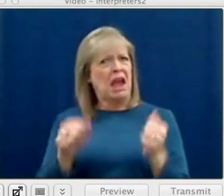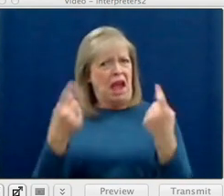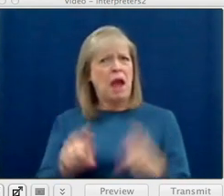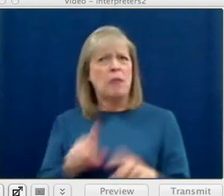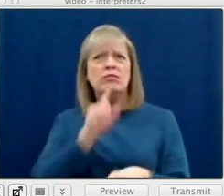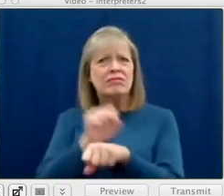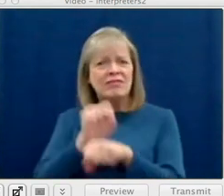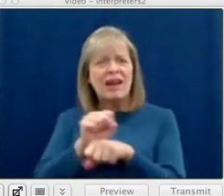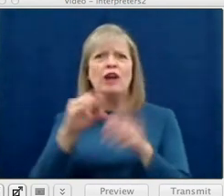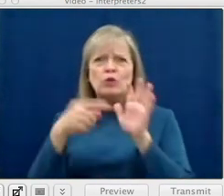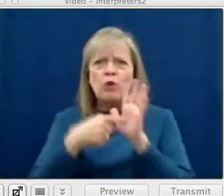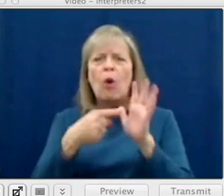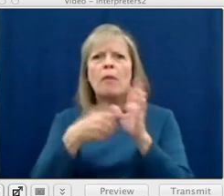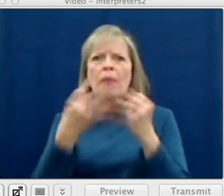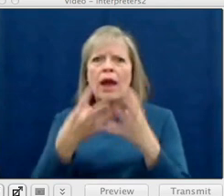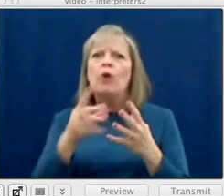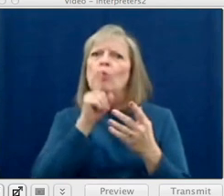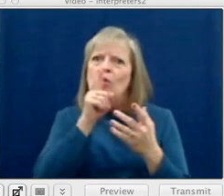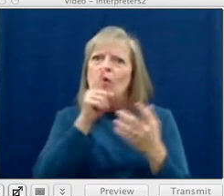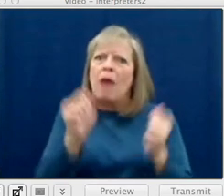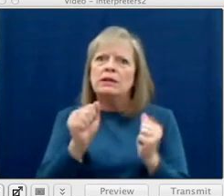forth.